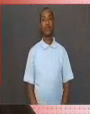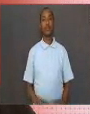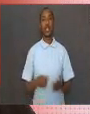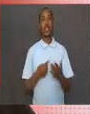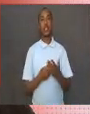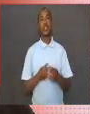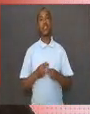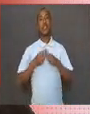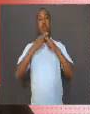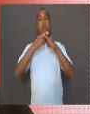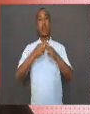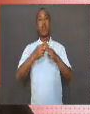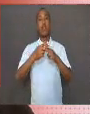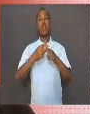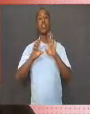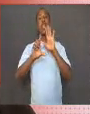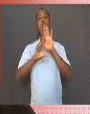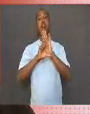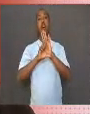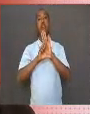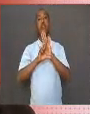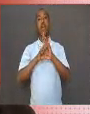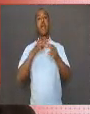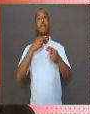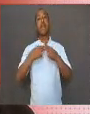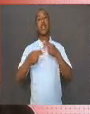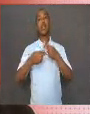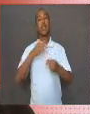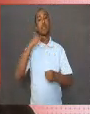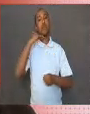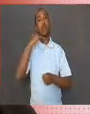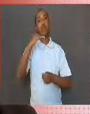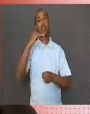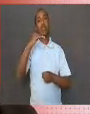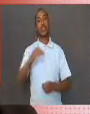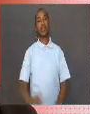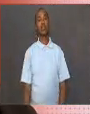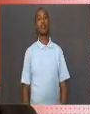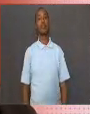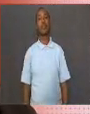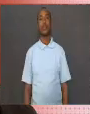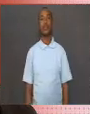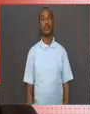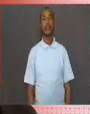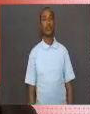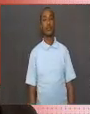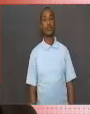This is called the law of multiple proportions.